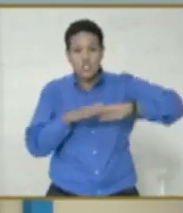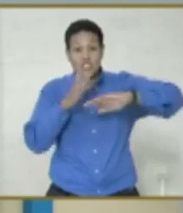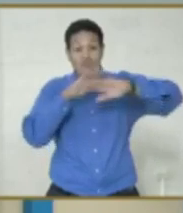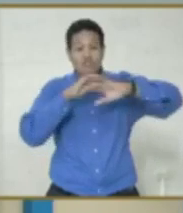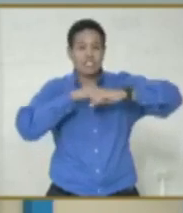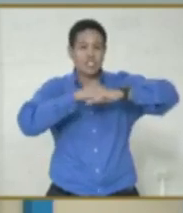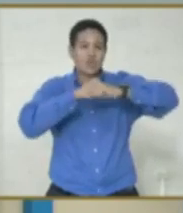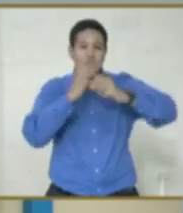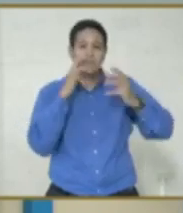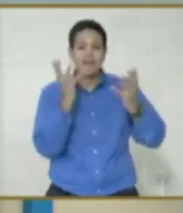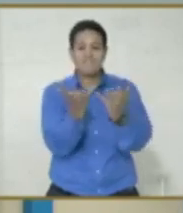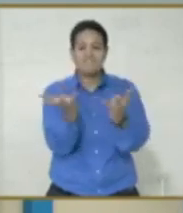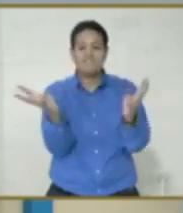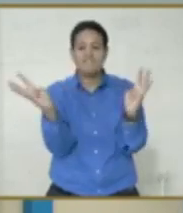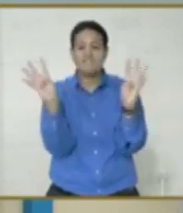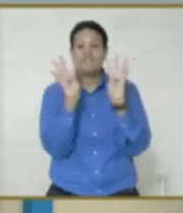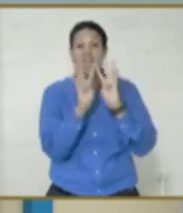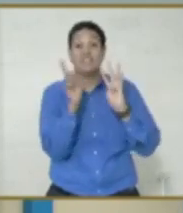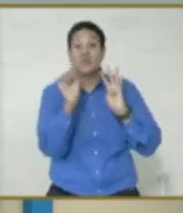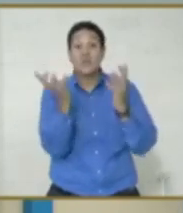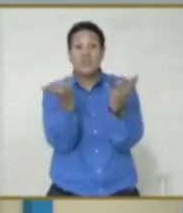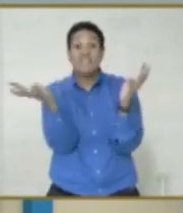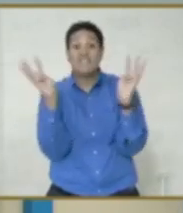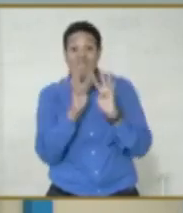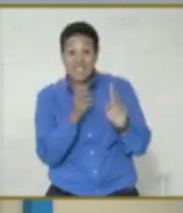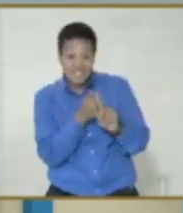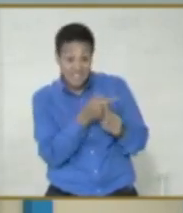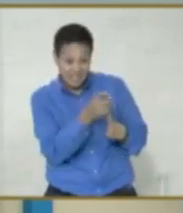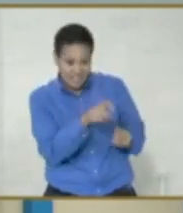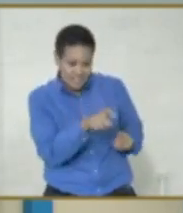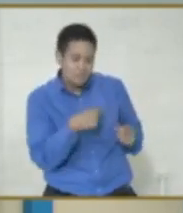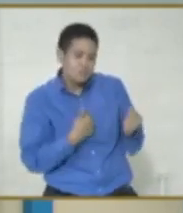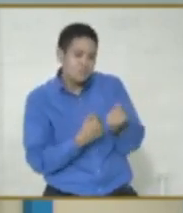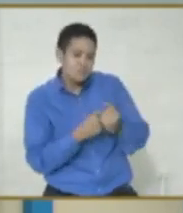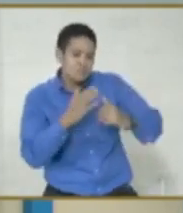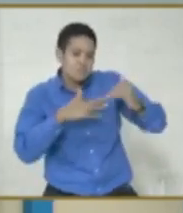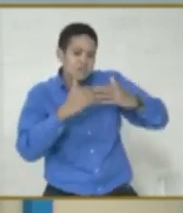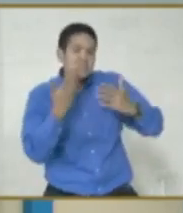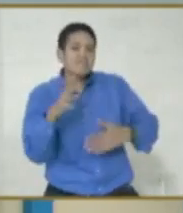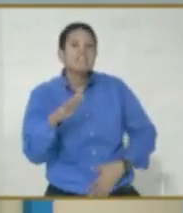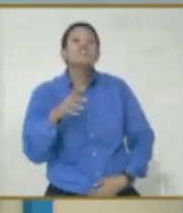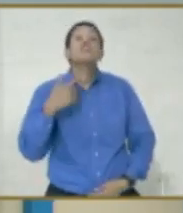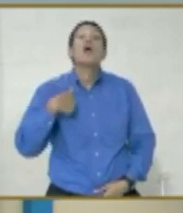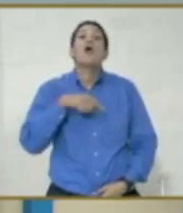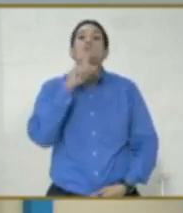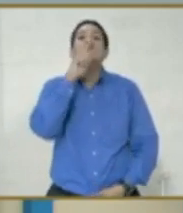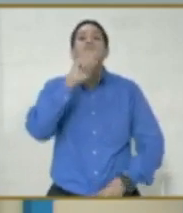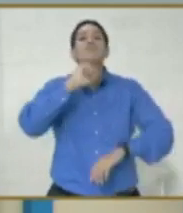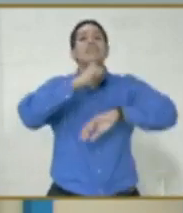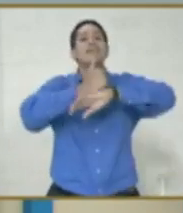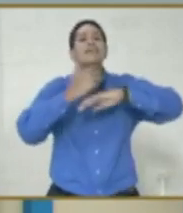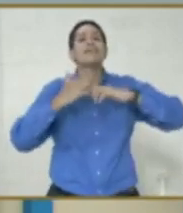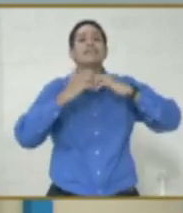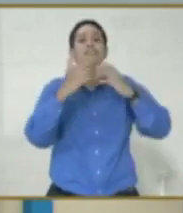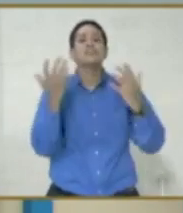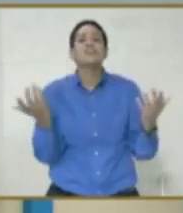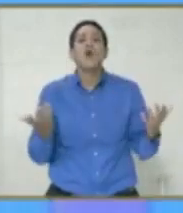fences where those fences were needed. And as both mayors said, we have installed